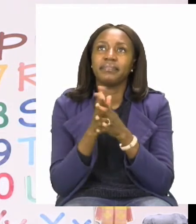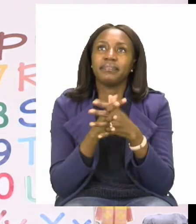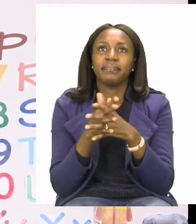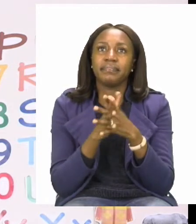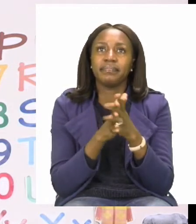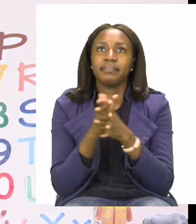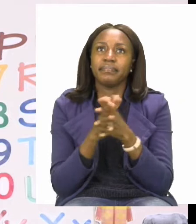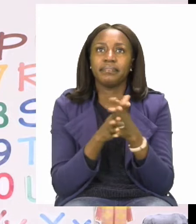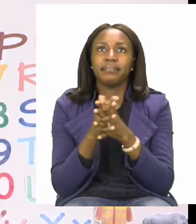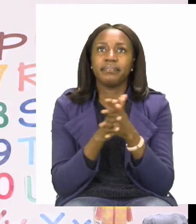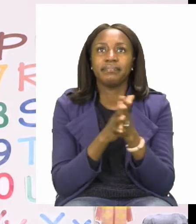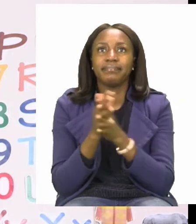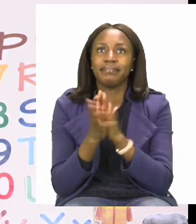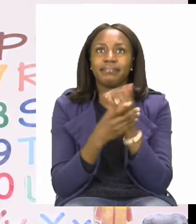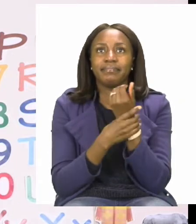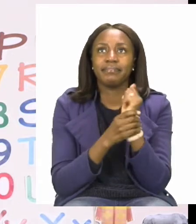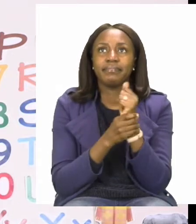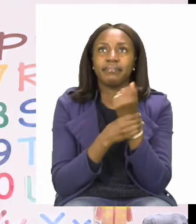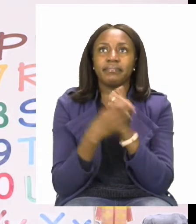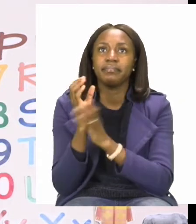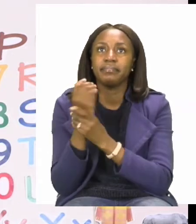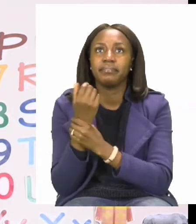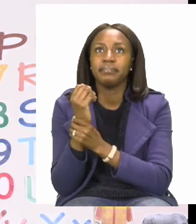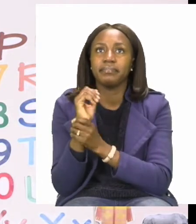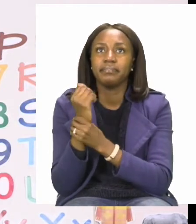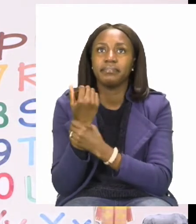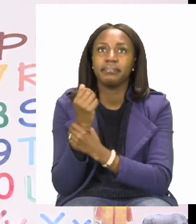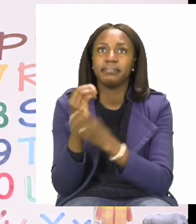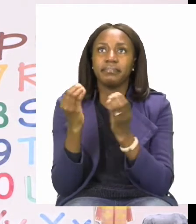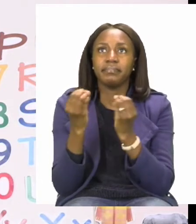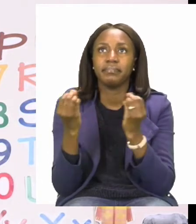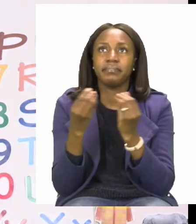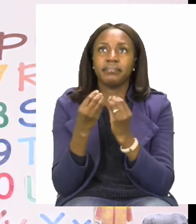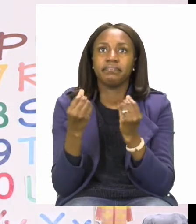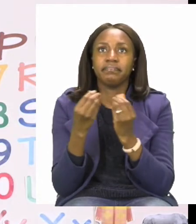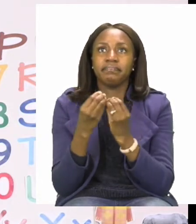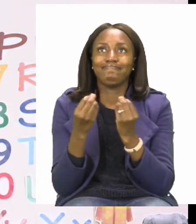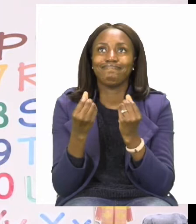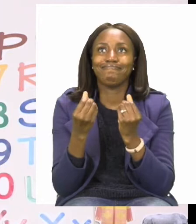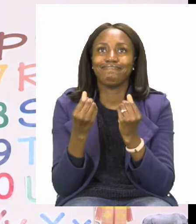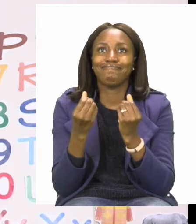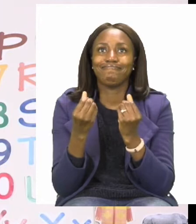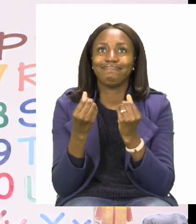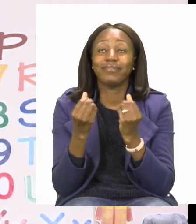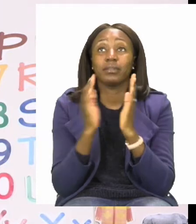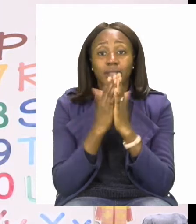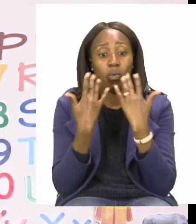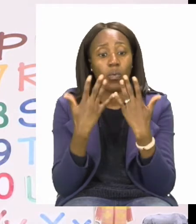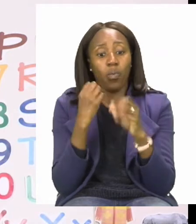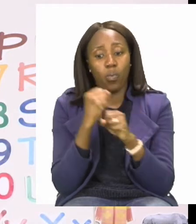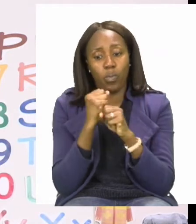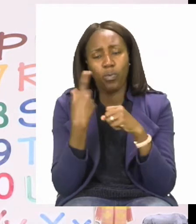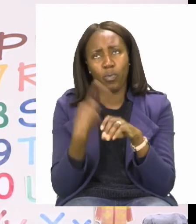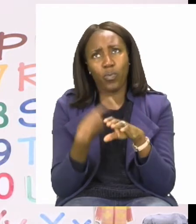between our fingers, on our wrists, and our fingertips too. Make sure your hands are dry